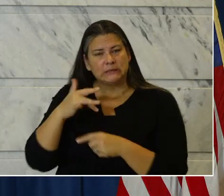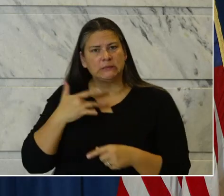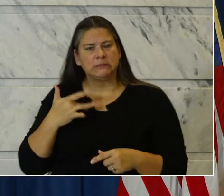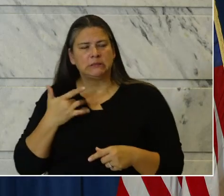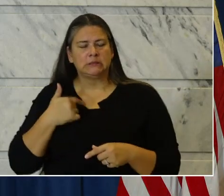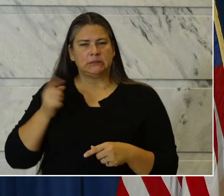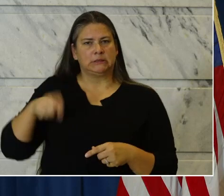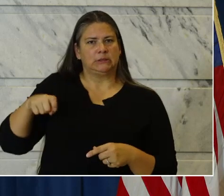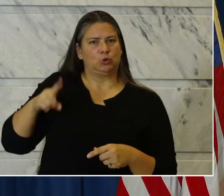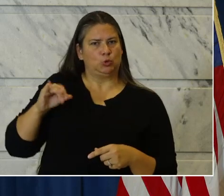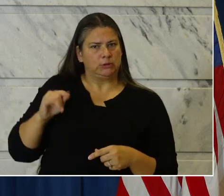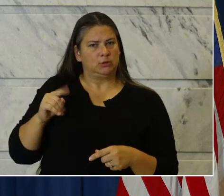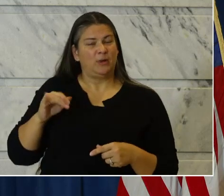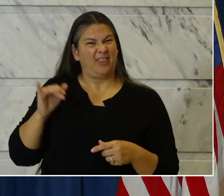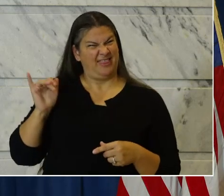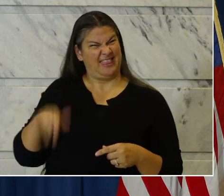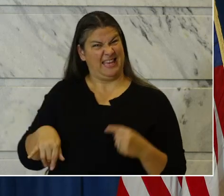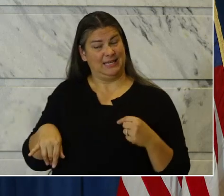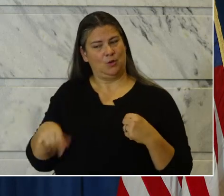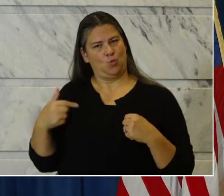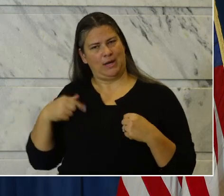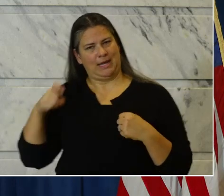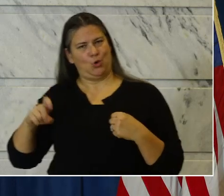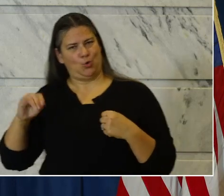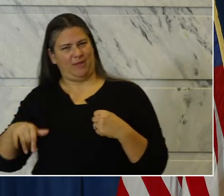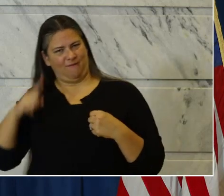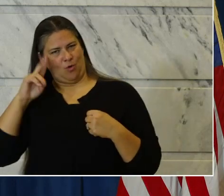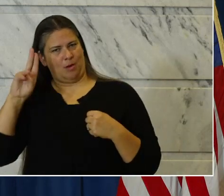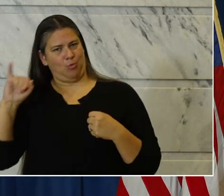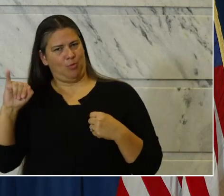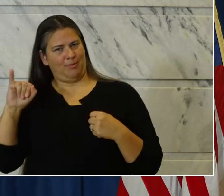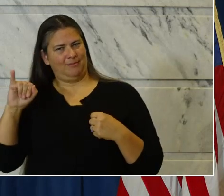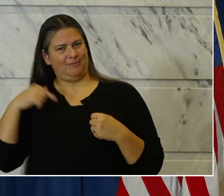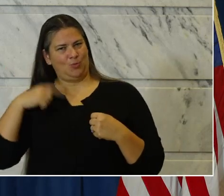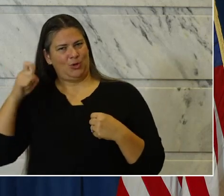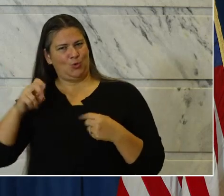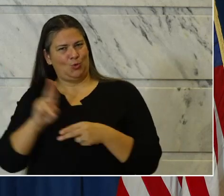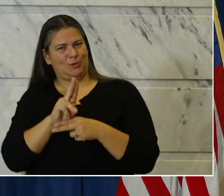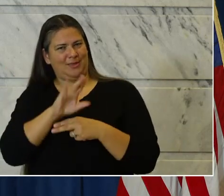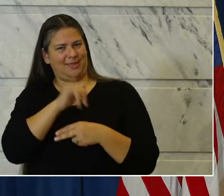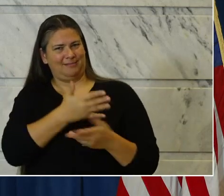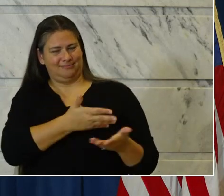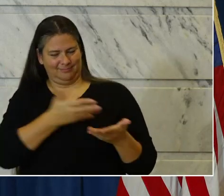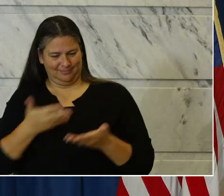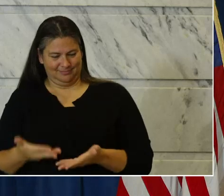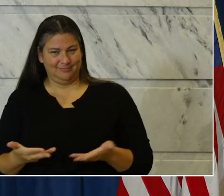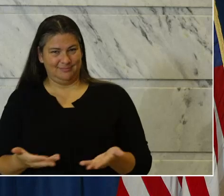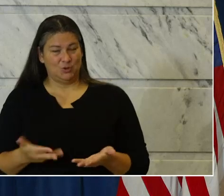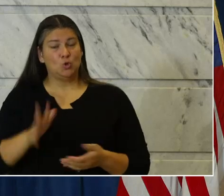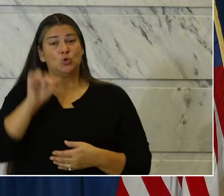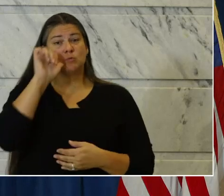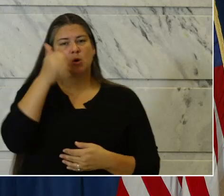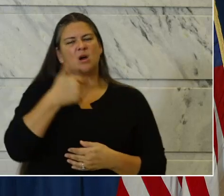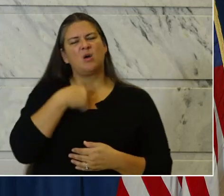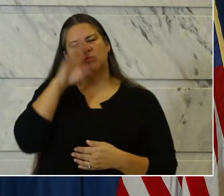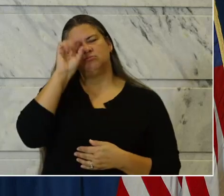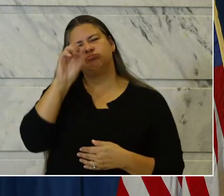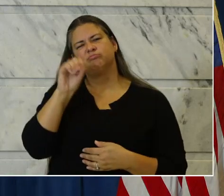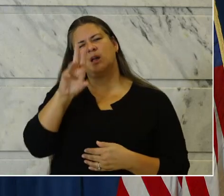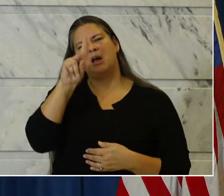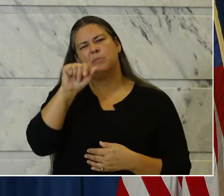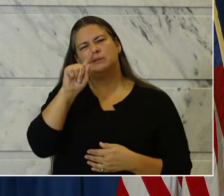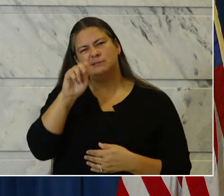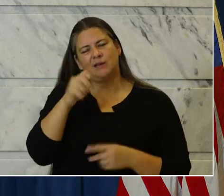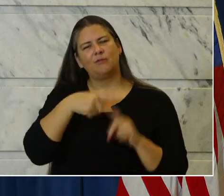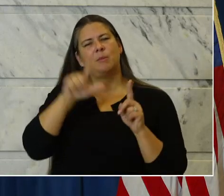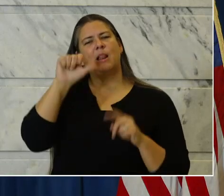have it. I'm supposed to get a direct update tomorrow from the Labor Cabinet, and I tell you what, we'll do an update tomorrow night here from the Labor